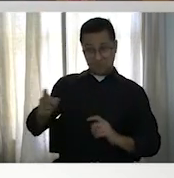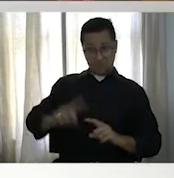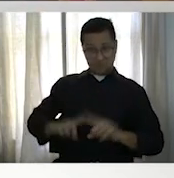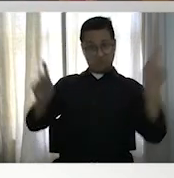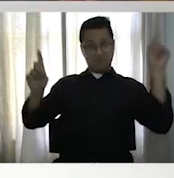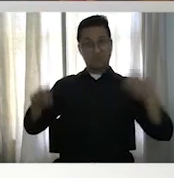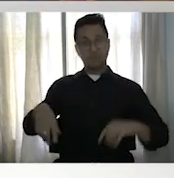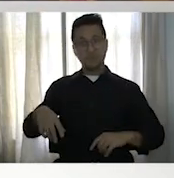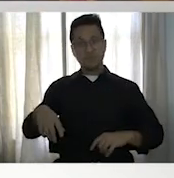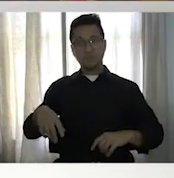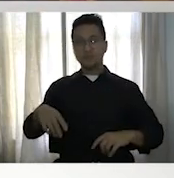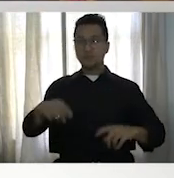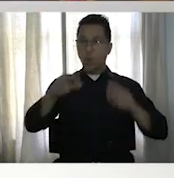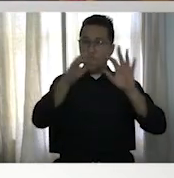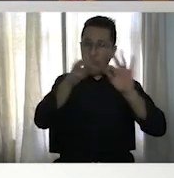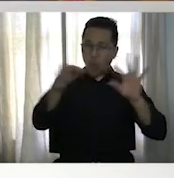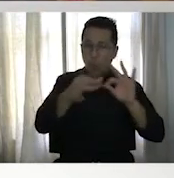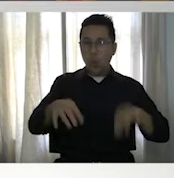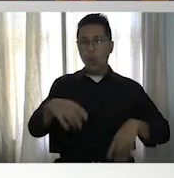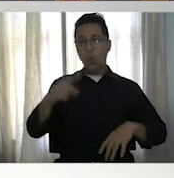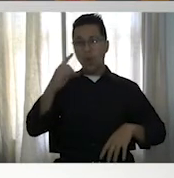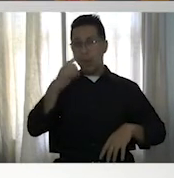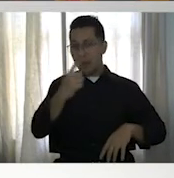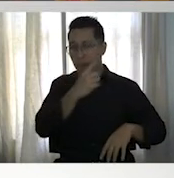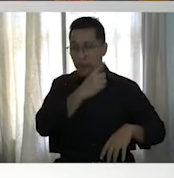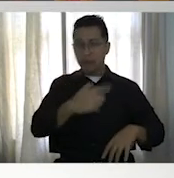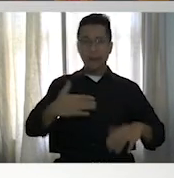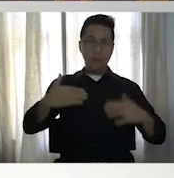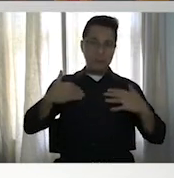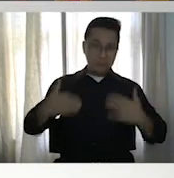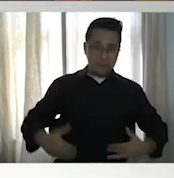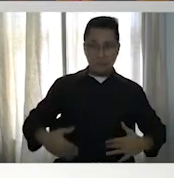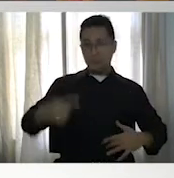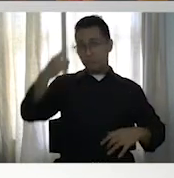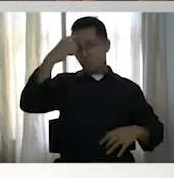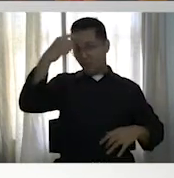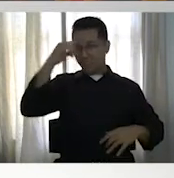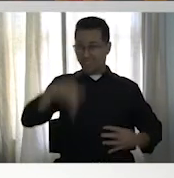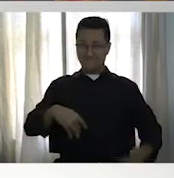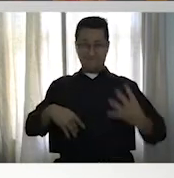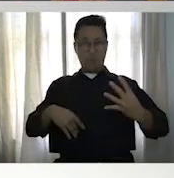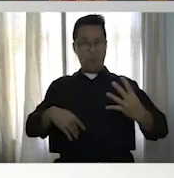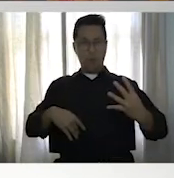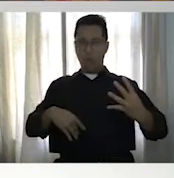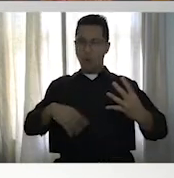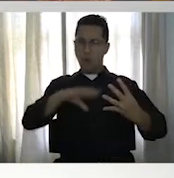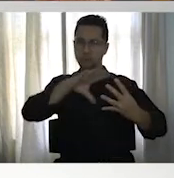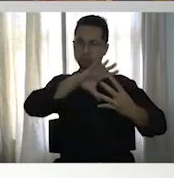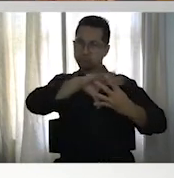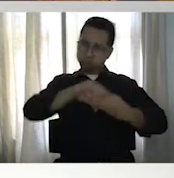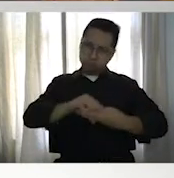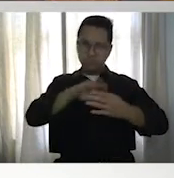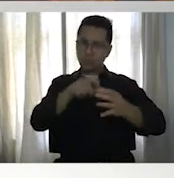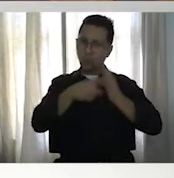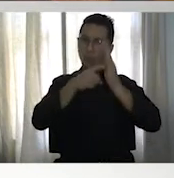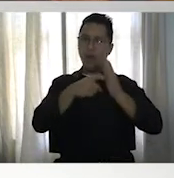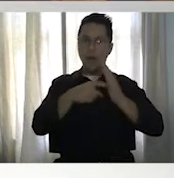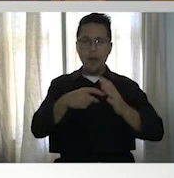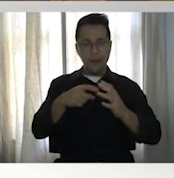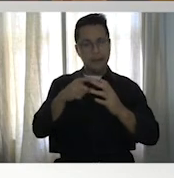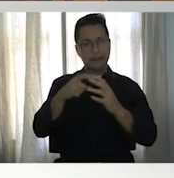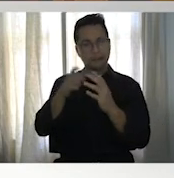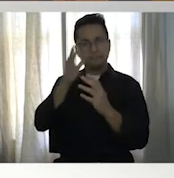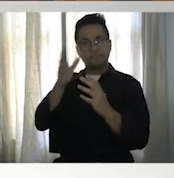Words, eyes, body, brain, and those are the four elements to be a successful communicator. So what do we have